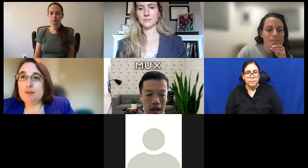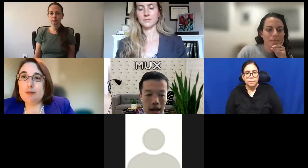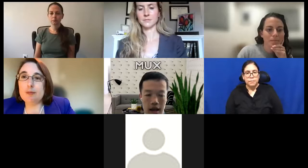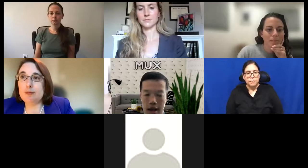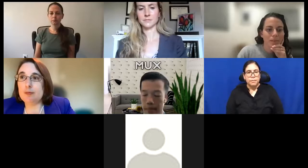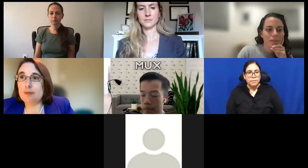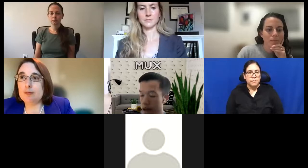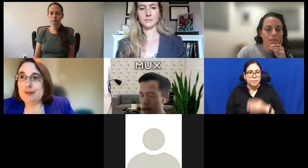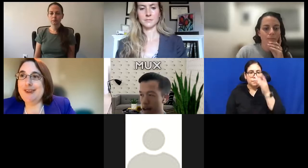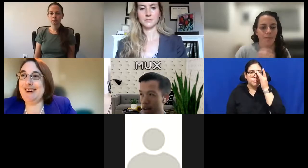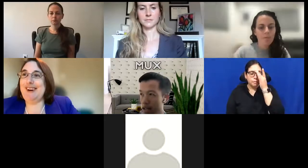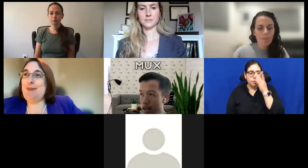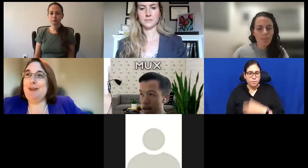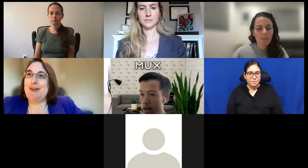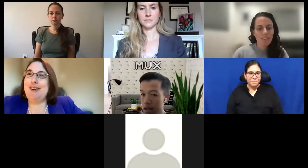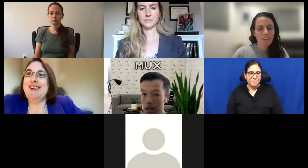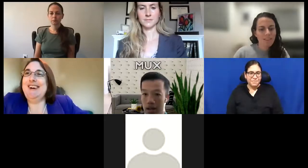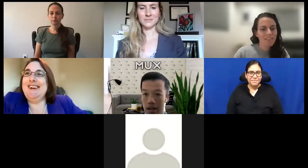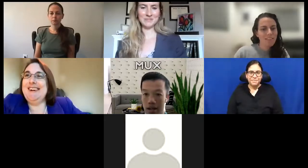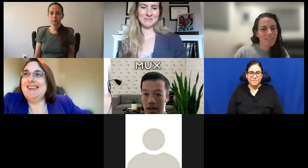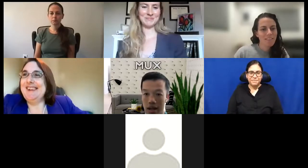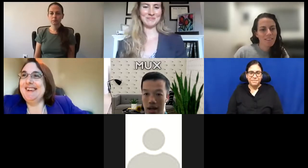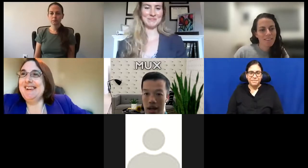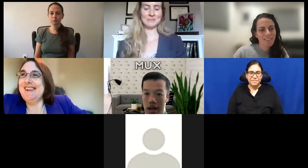Yeah, I can add to that. I bet you I'd could. say,